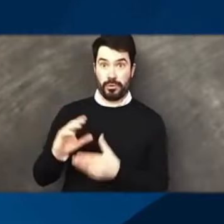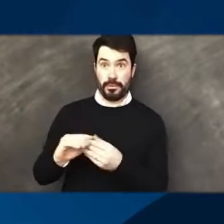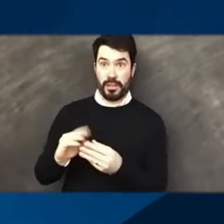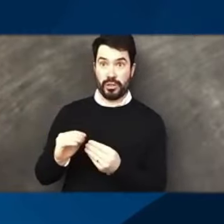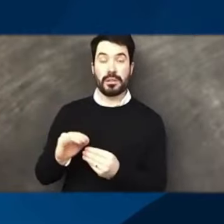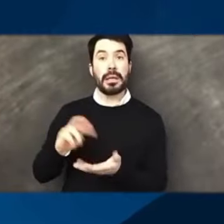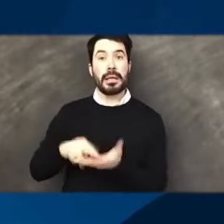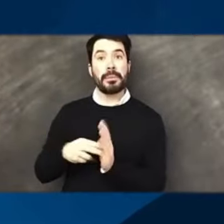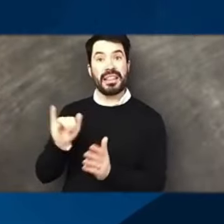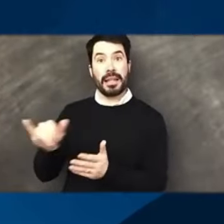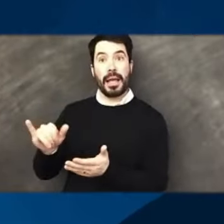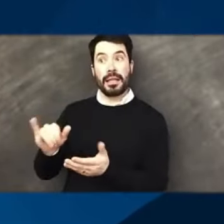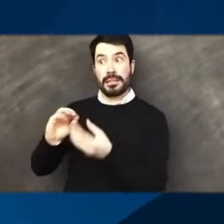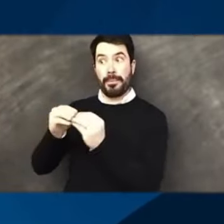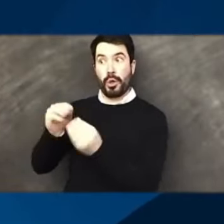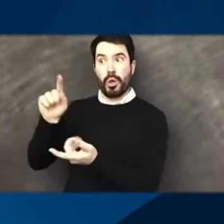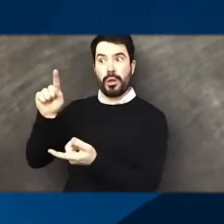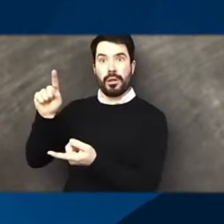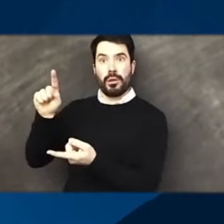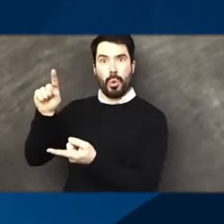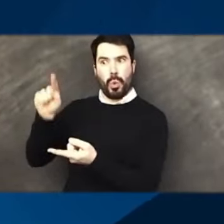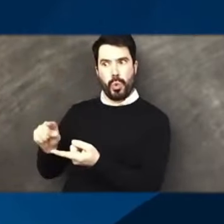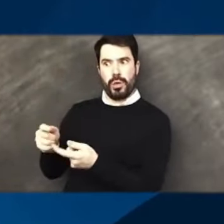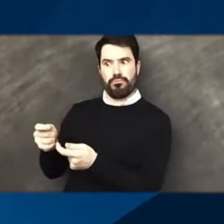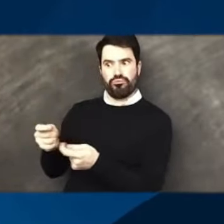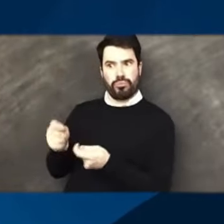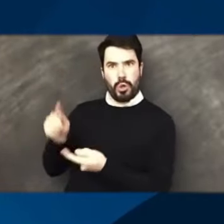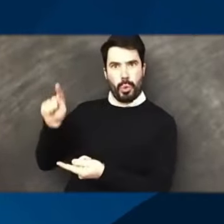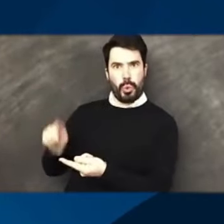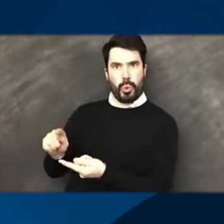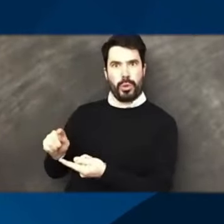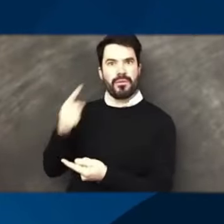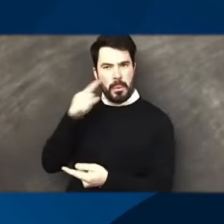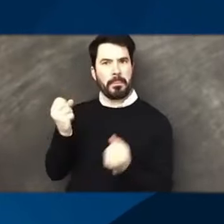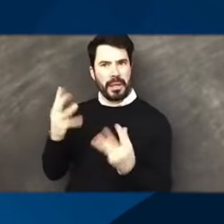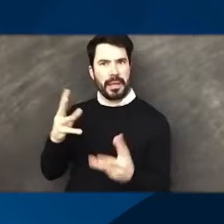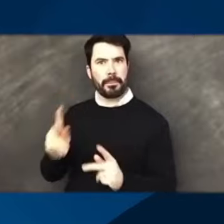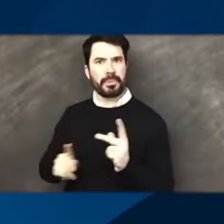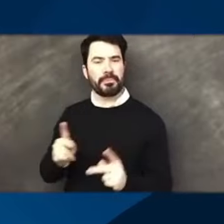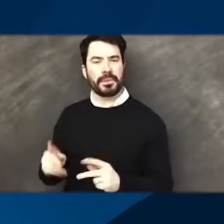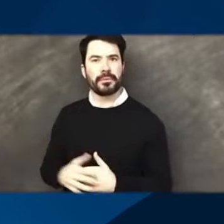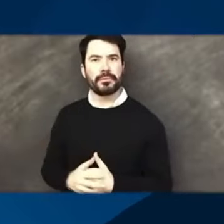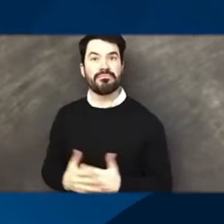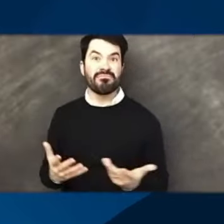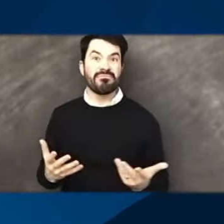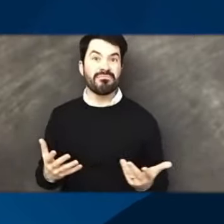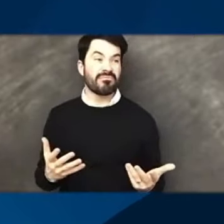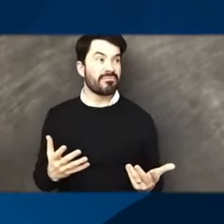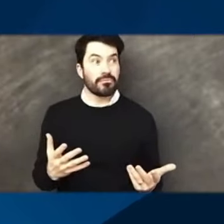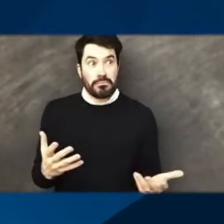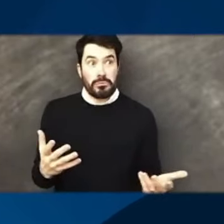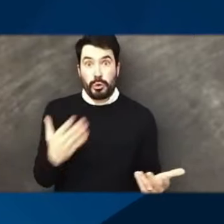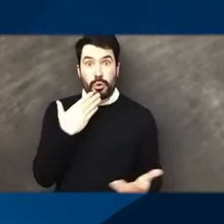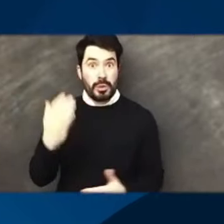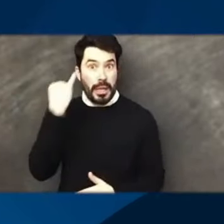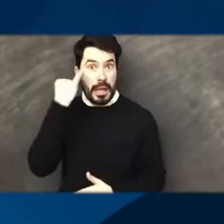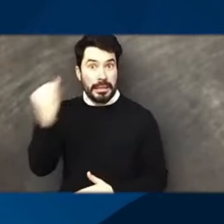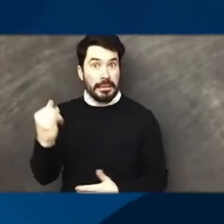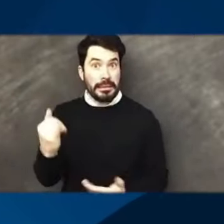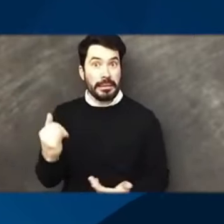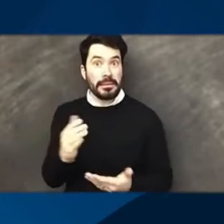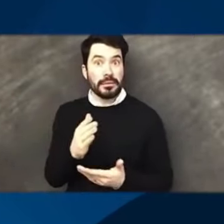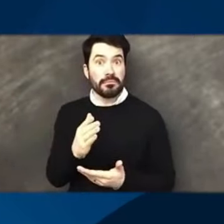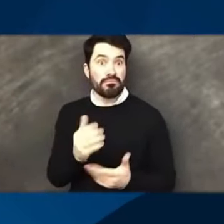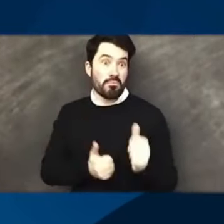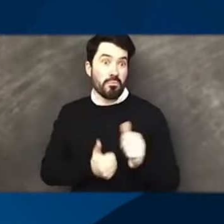doses for a number of people. And they're probably reasonable to do under certain circumstances. But what I would advise people to